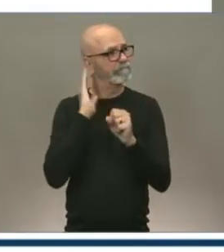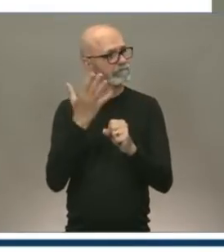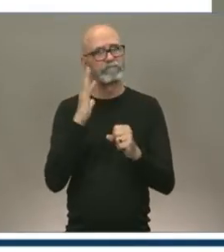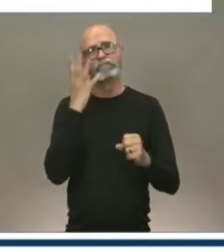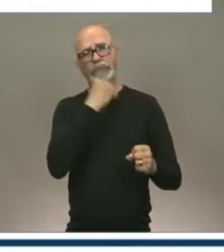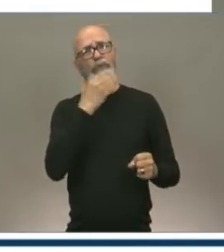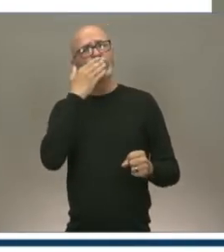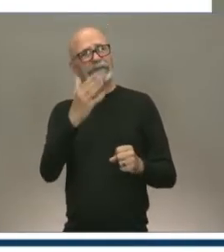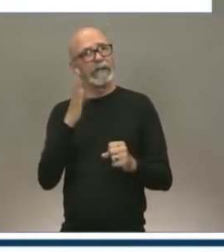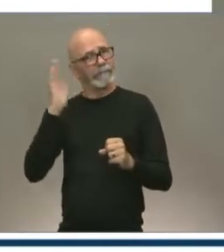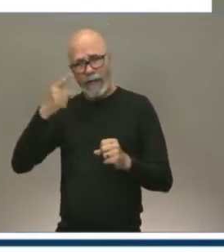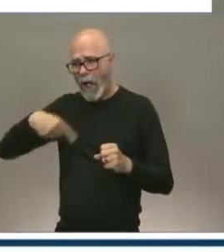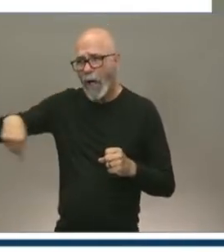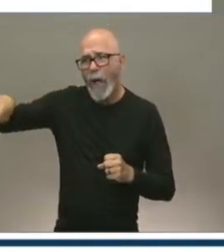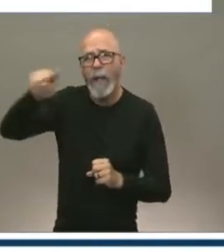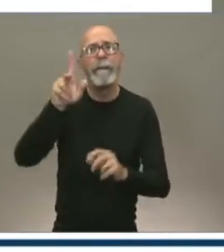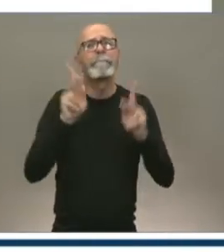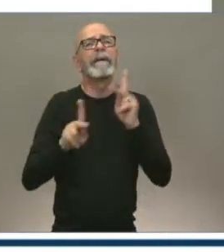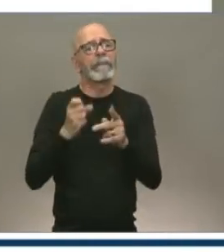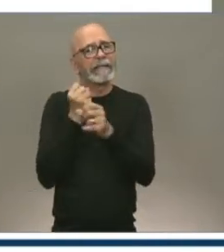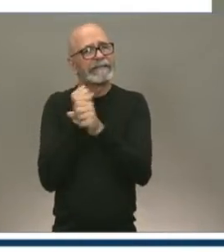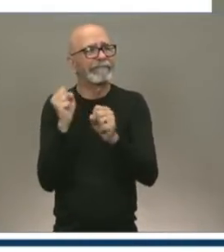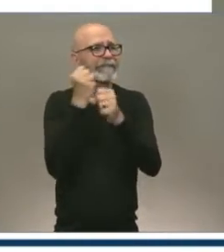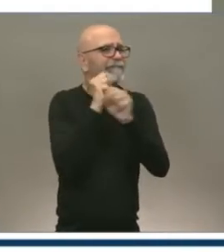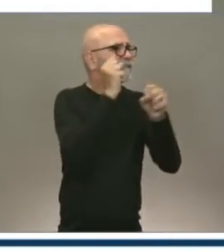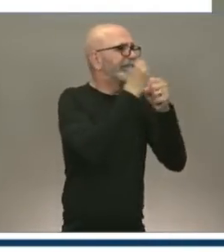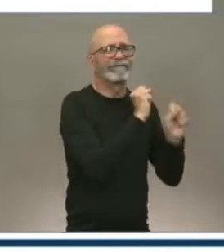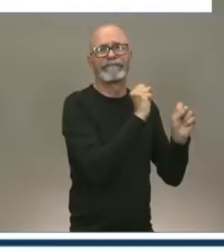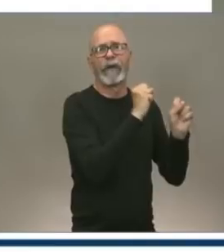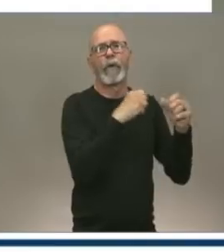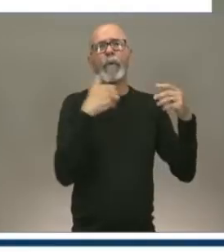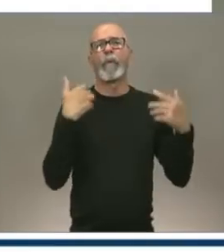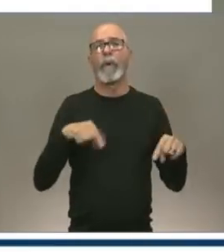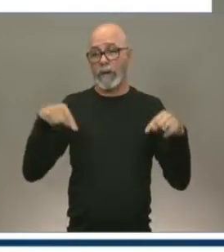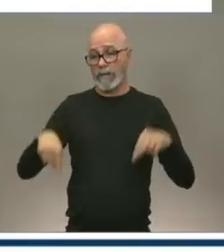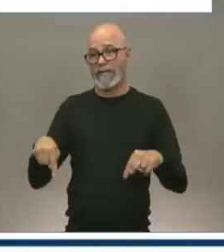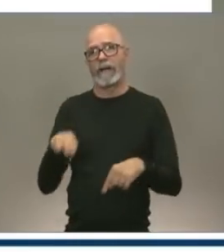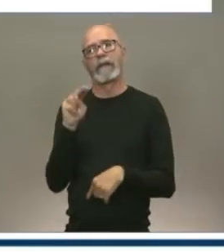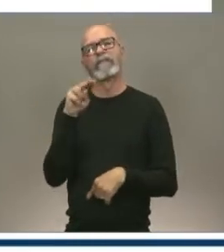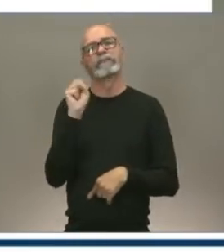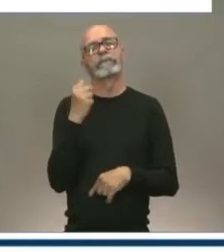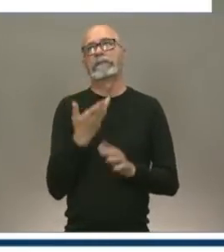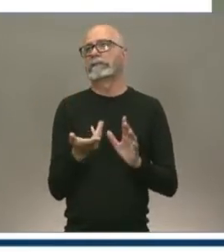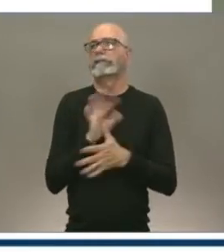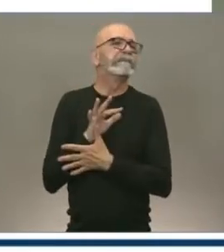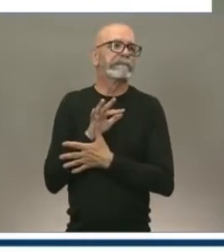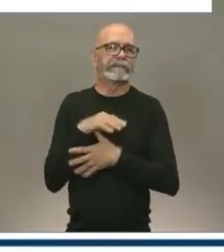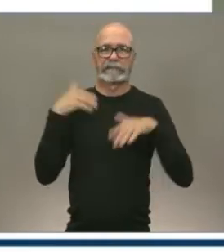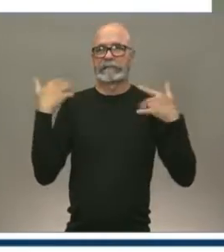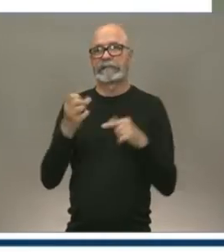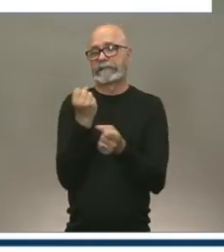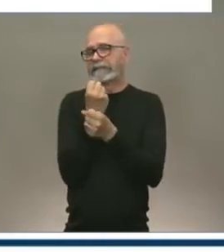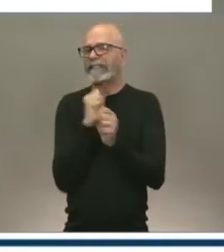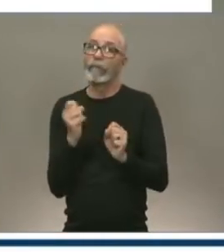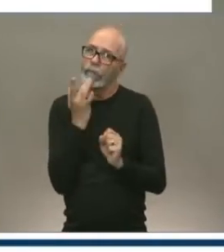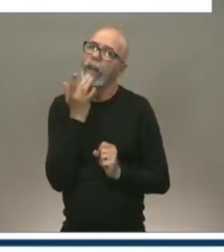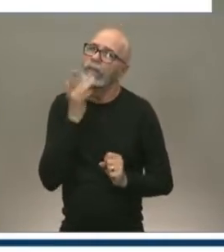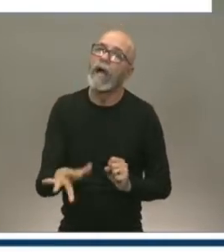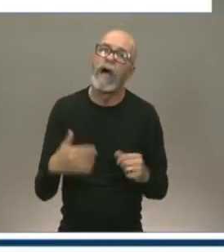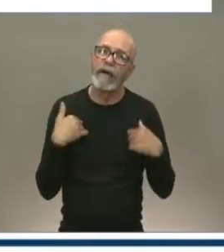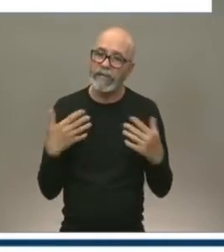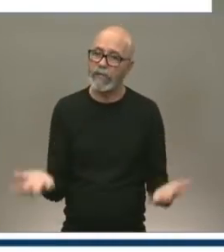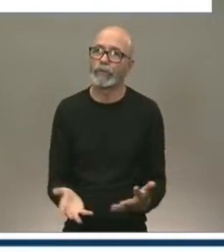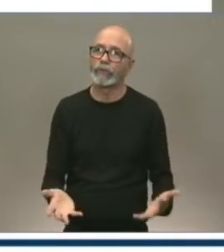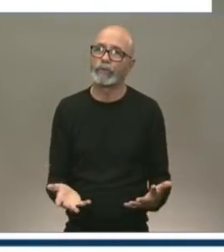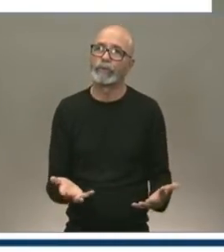safe. Nova Scotia is one of the safest places in the world. We are so fortunate to be able to do so many things that people